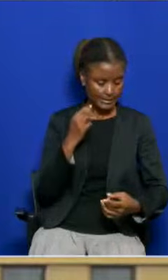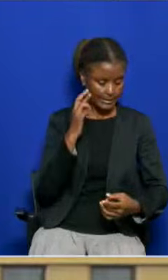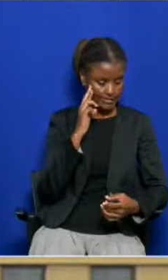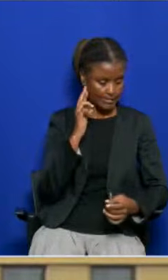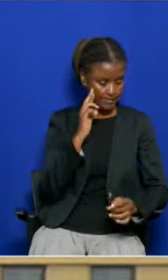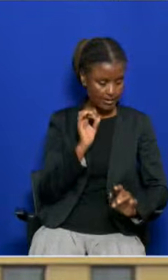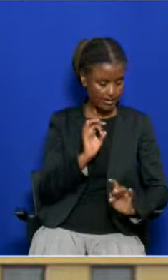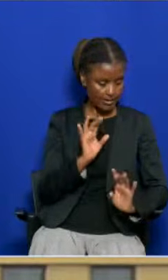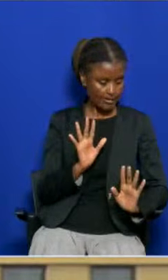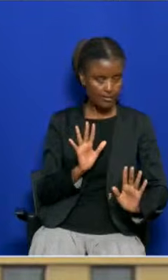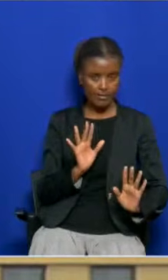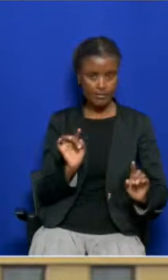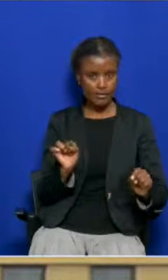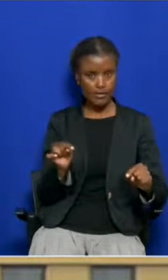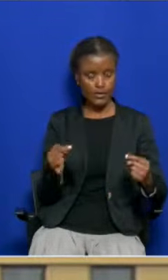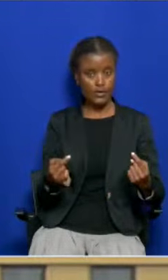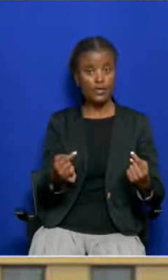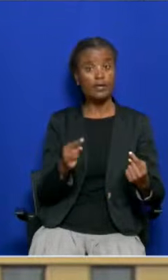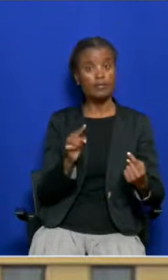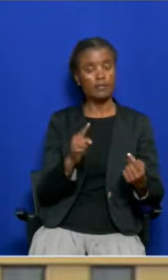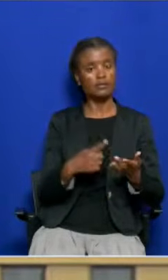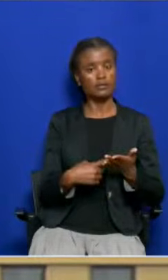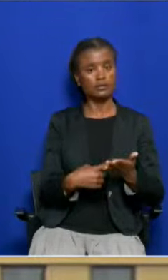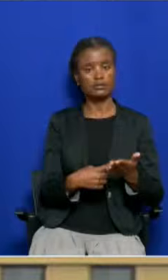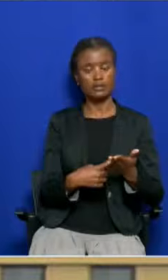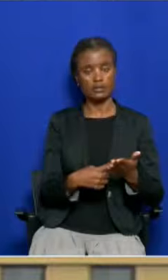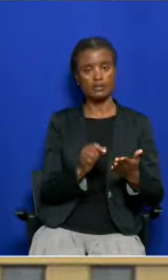but I did discuss them with Mr. Sibanyoni.